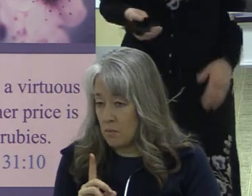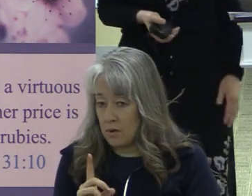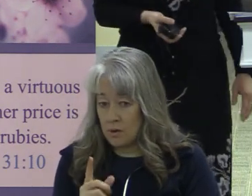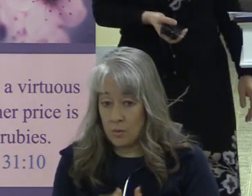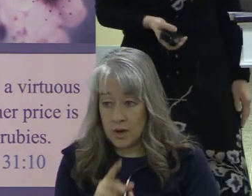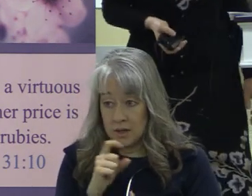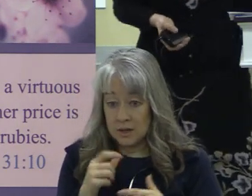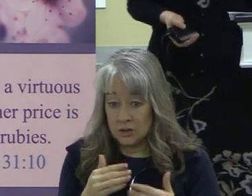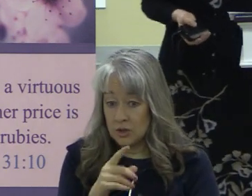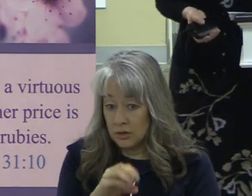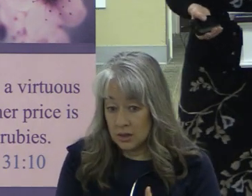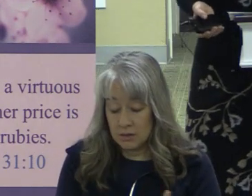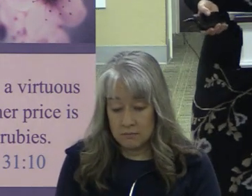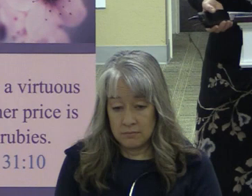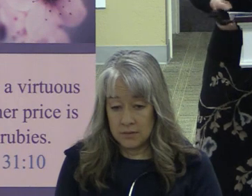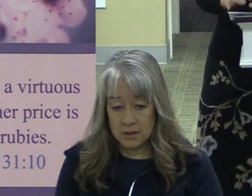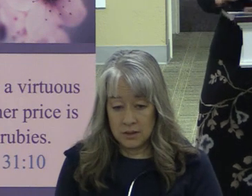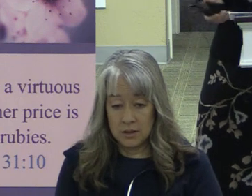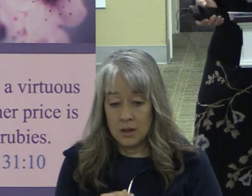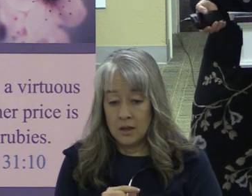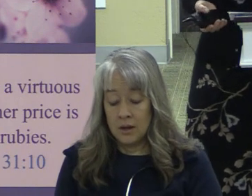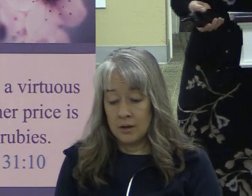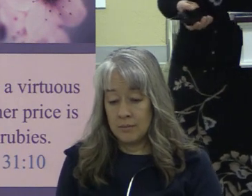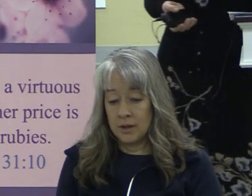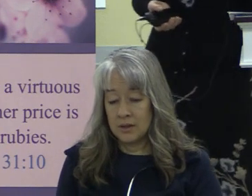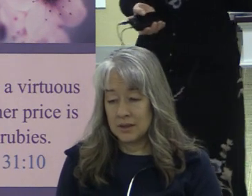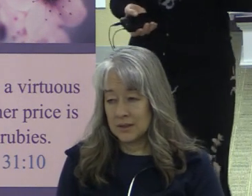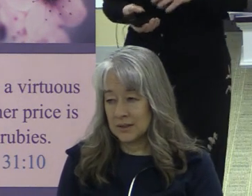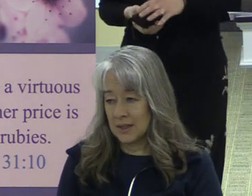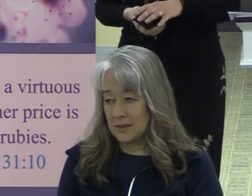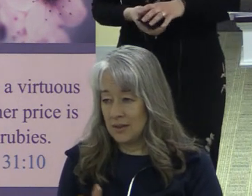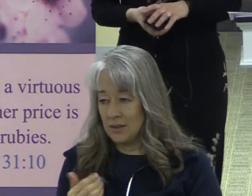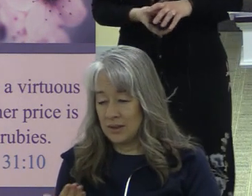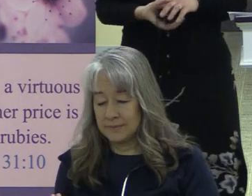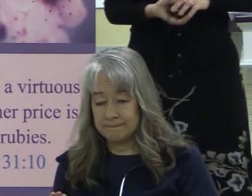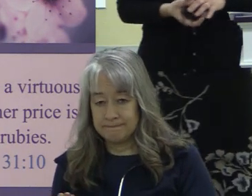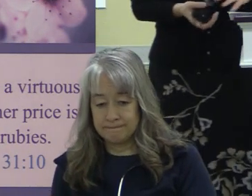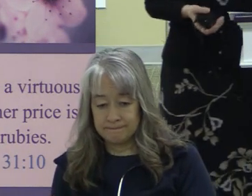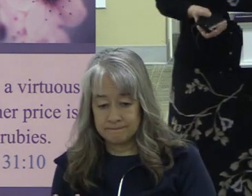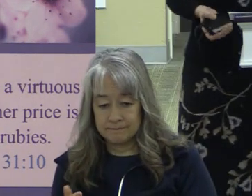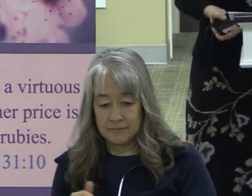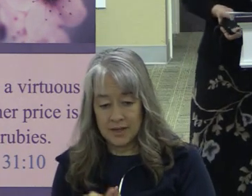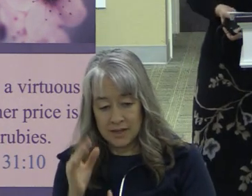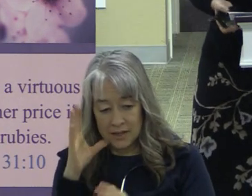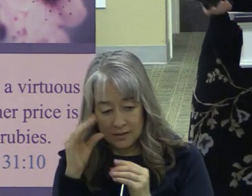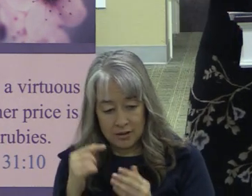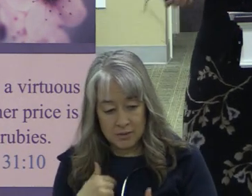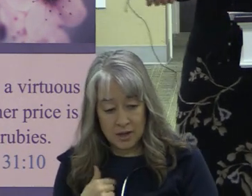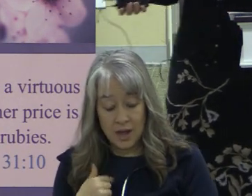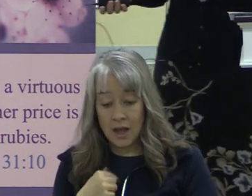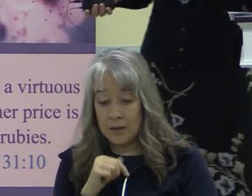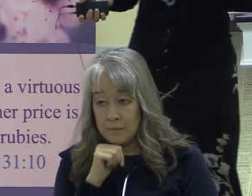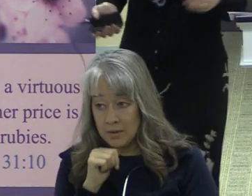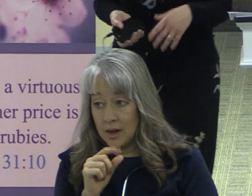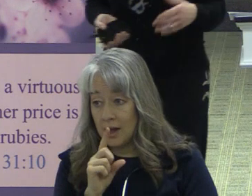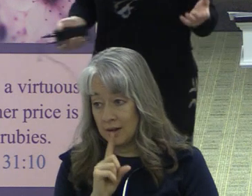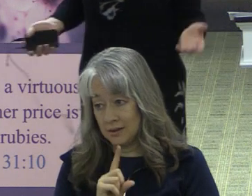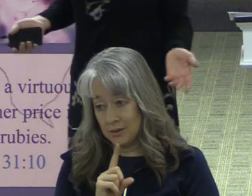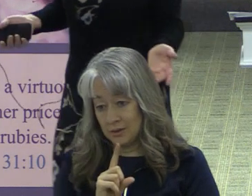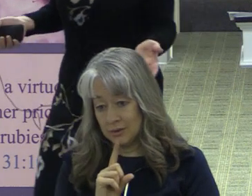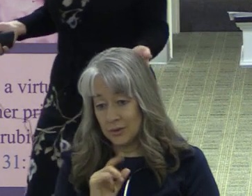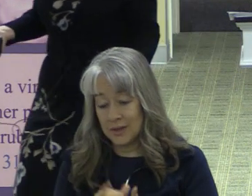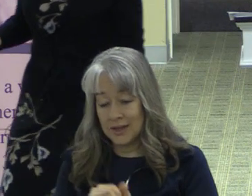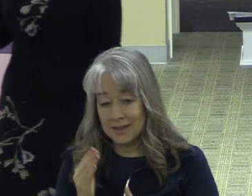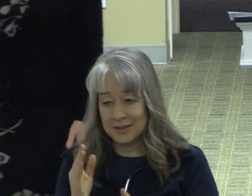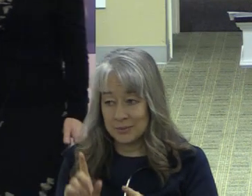what desert you're in. And but this is like the other thing that He taught me, that I'm not alone. So that